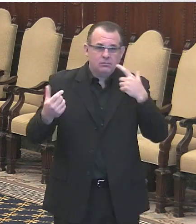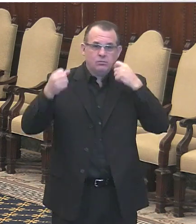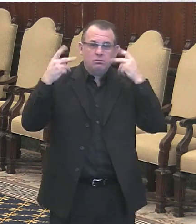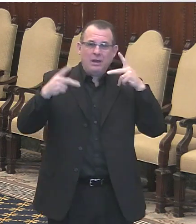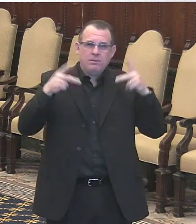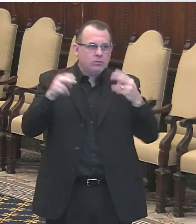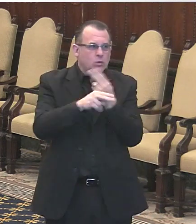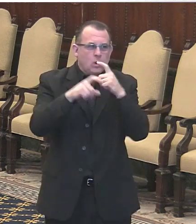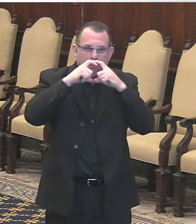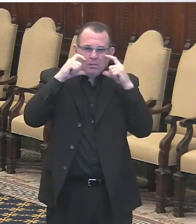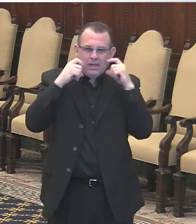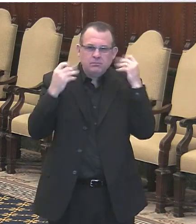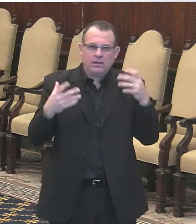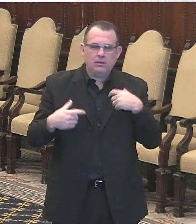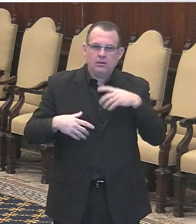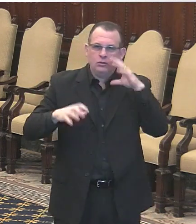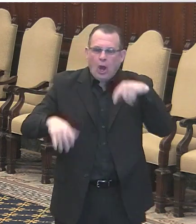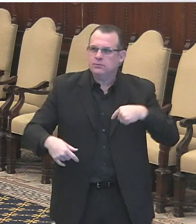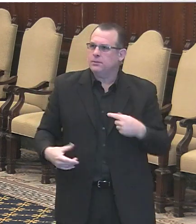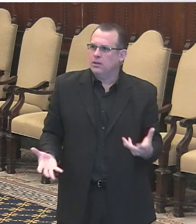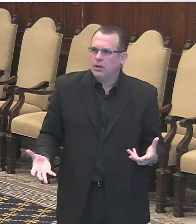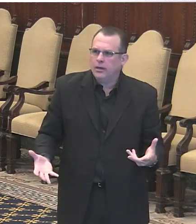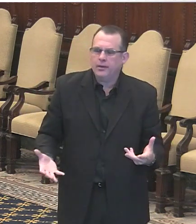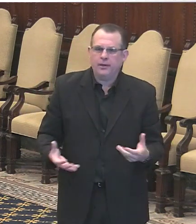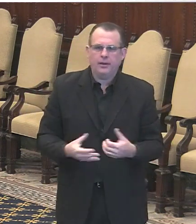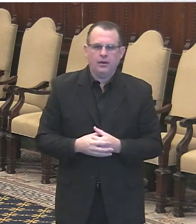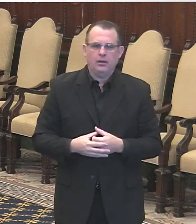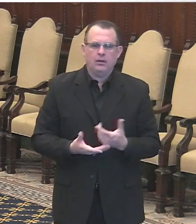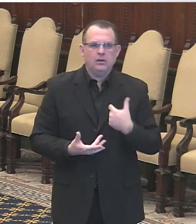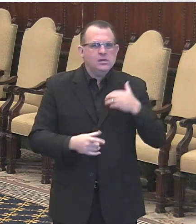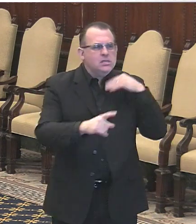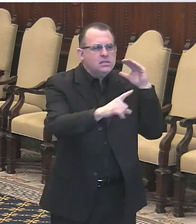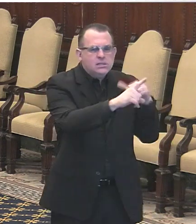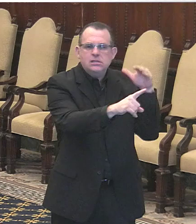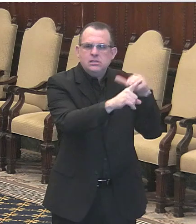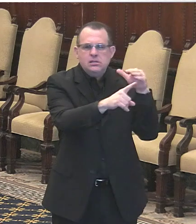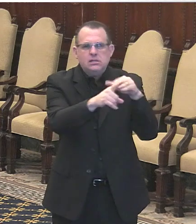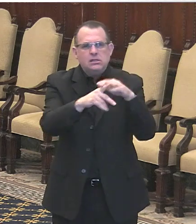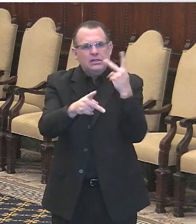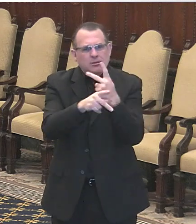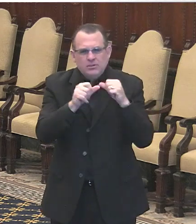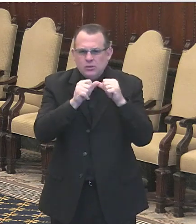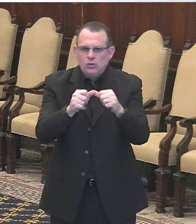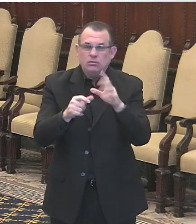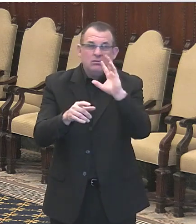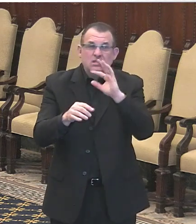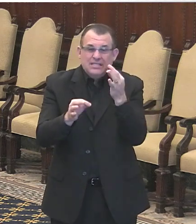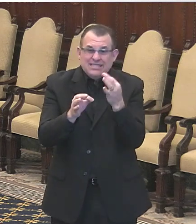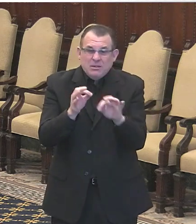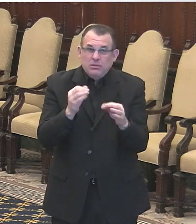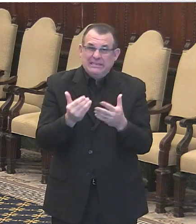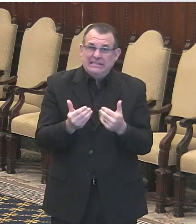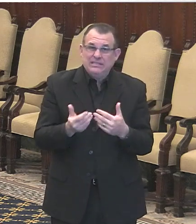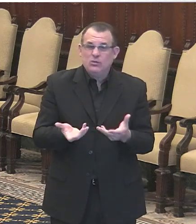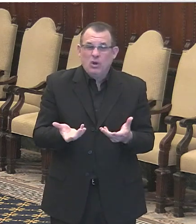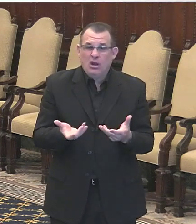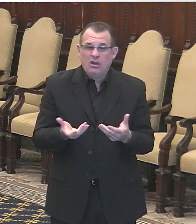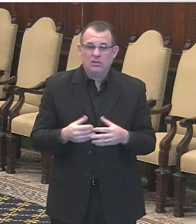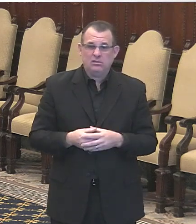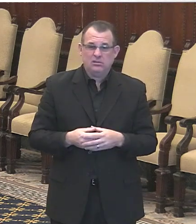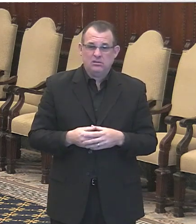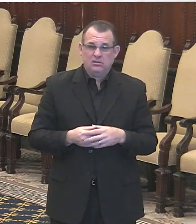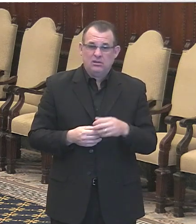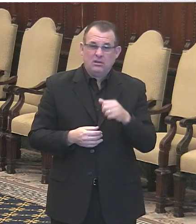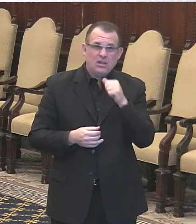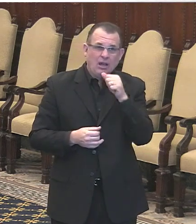masks on. And we need to continue to pound that away, because that is one of the really simple and easy and unselfish ways to